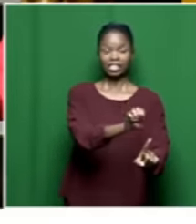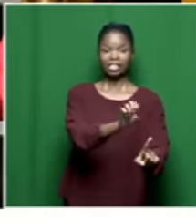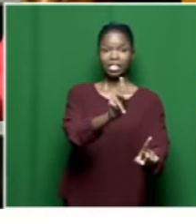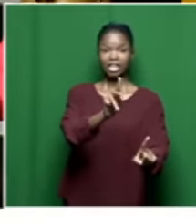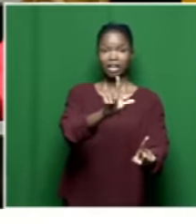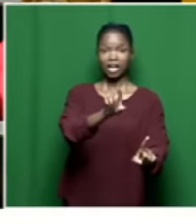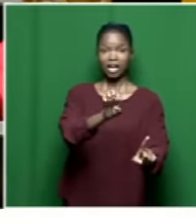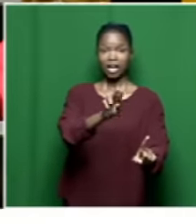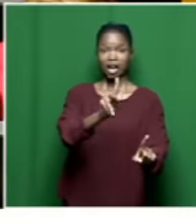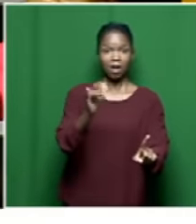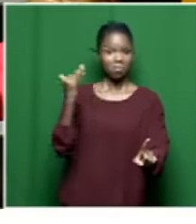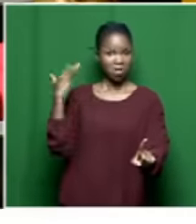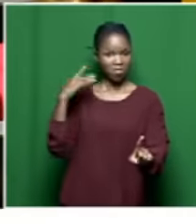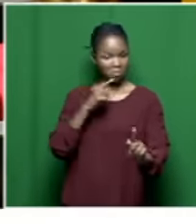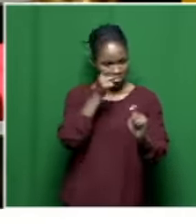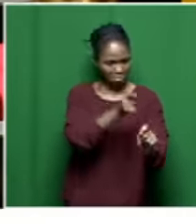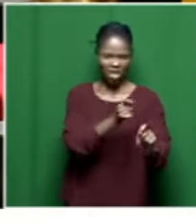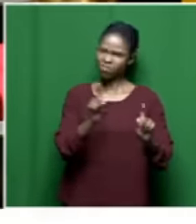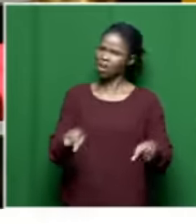what? Who voted for him?